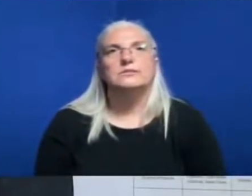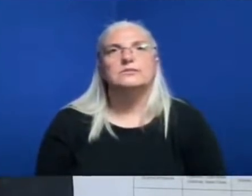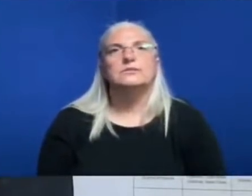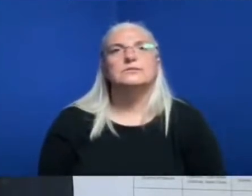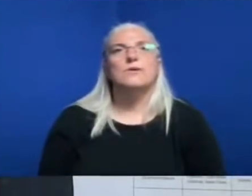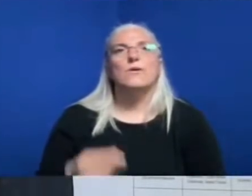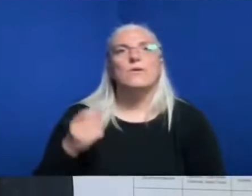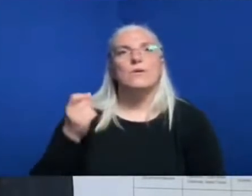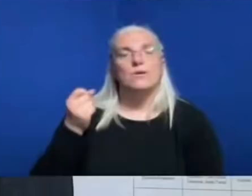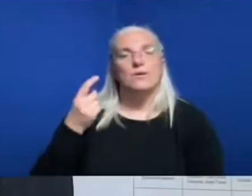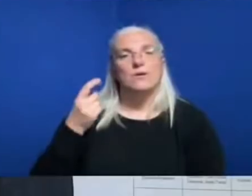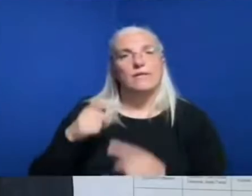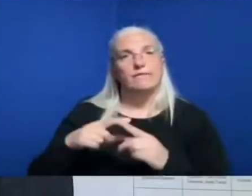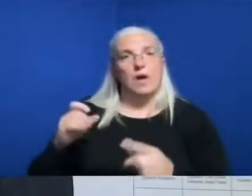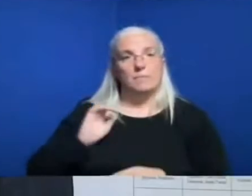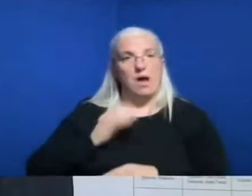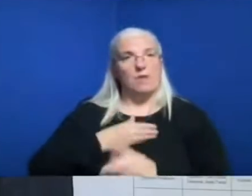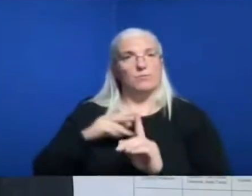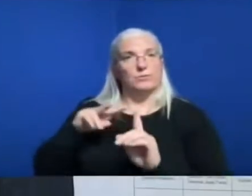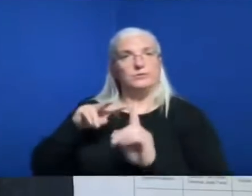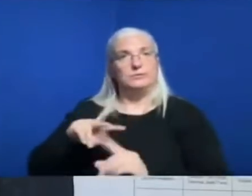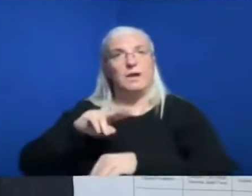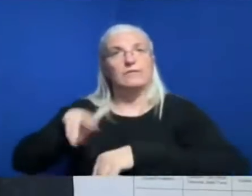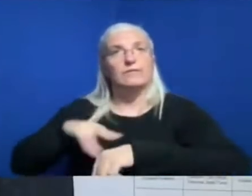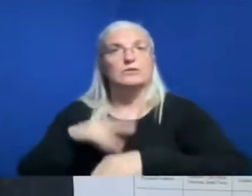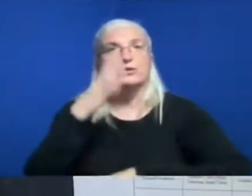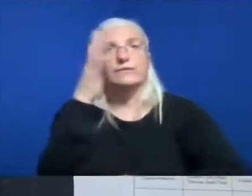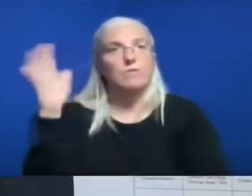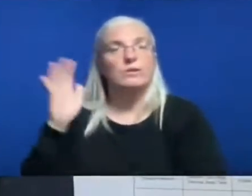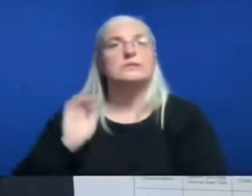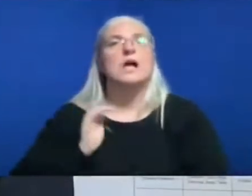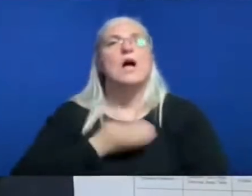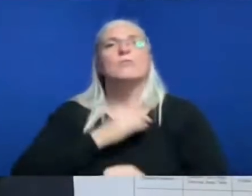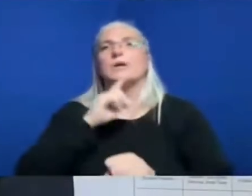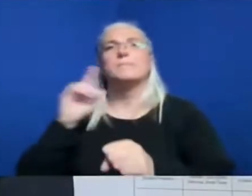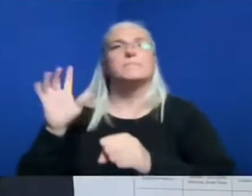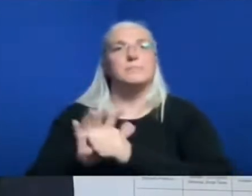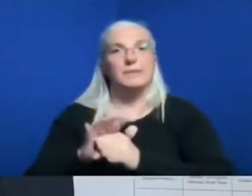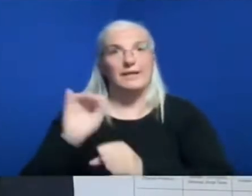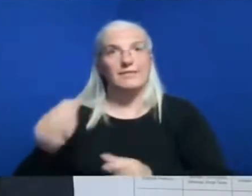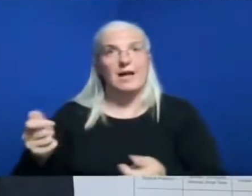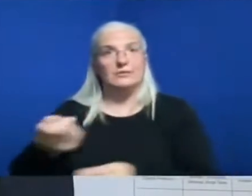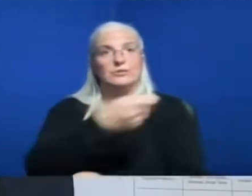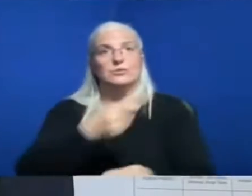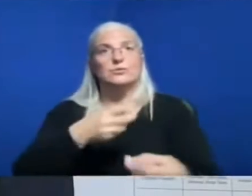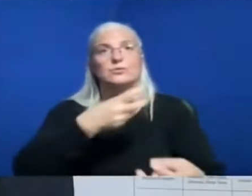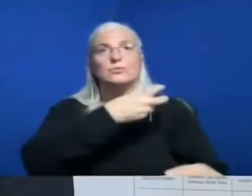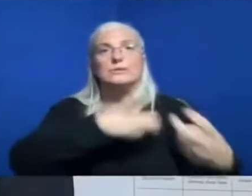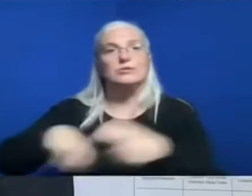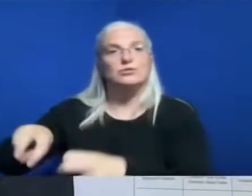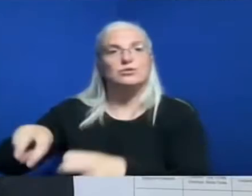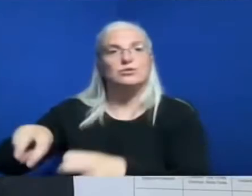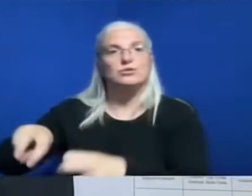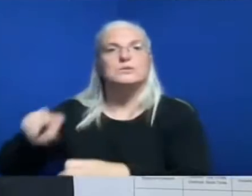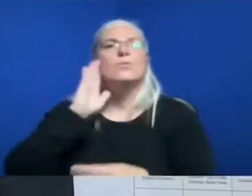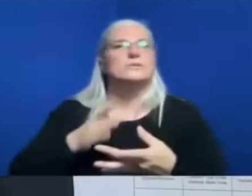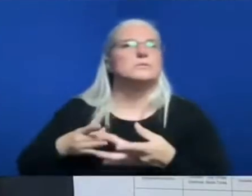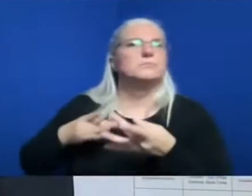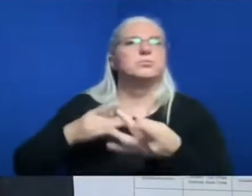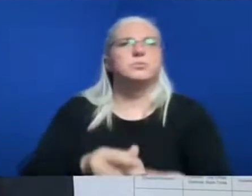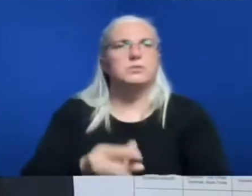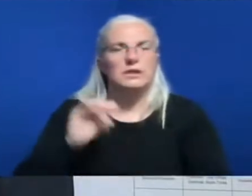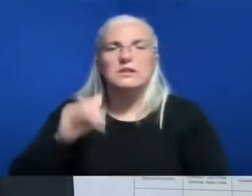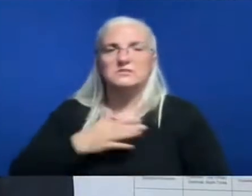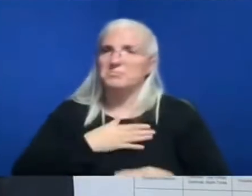our commitment is that transition needs to be as seamless as possible, and that's one of the expectations we have of all of our teams. And we've been working really hard the